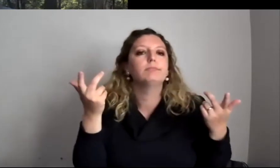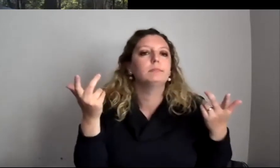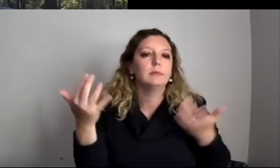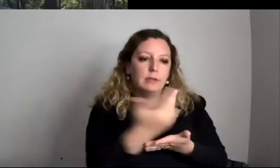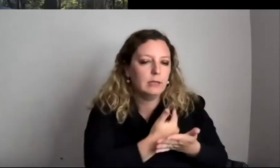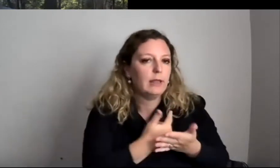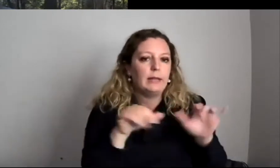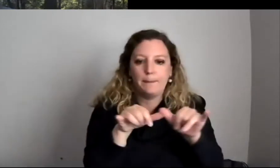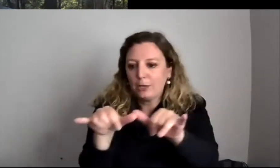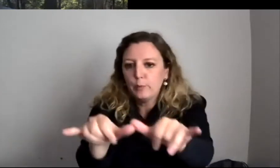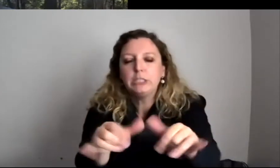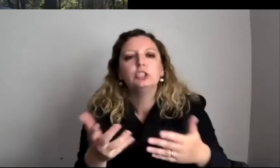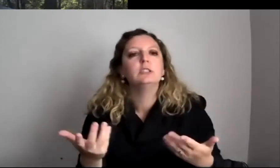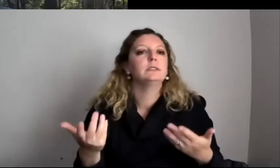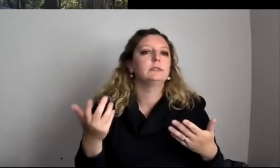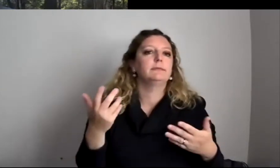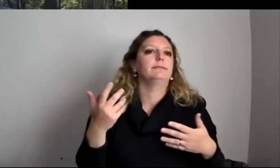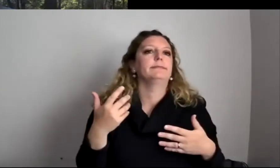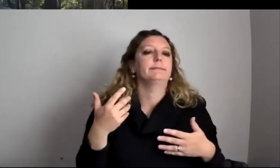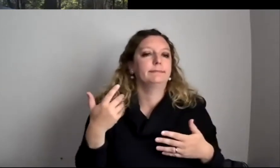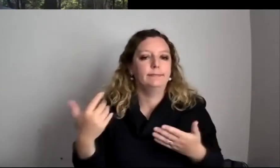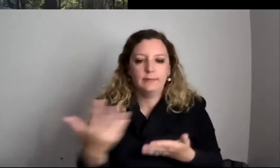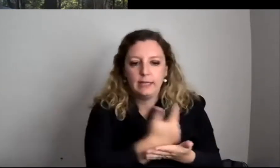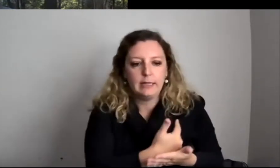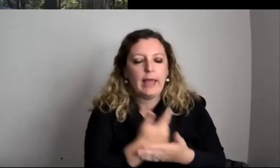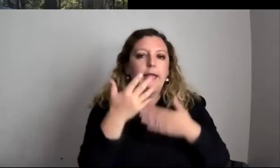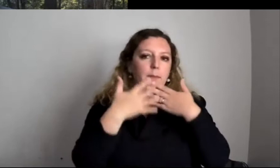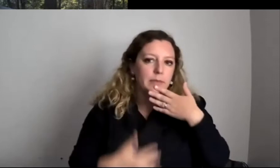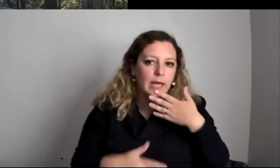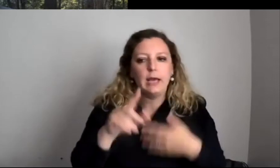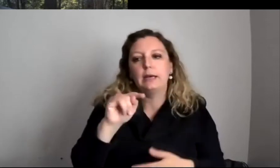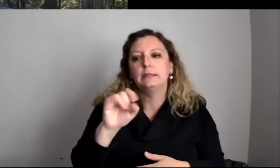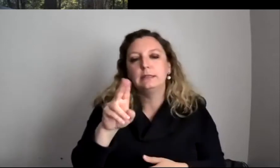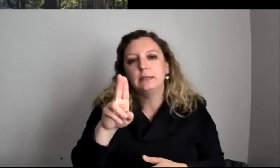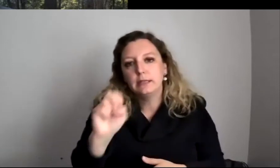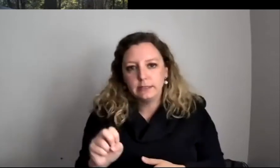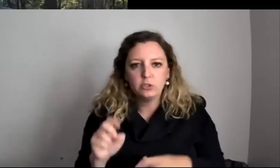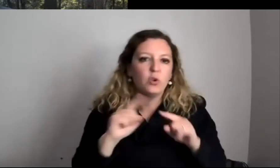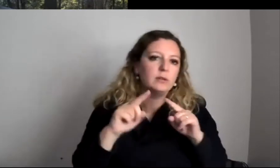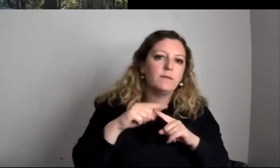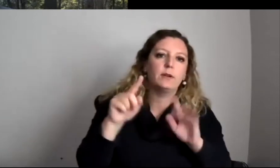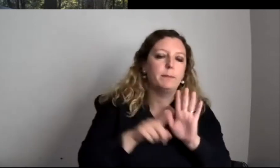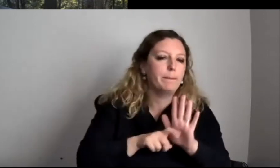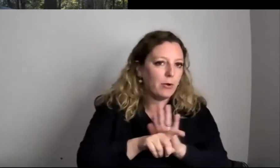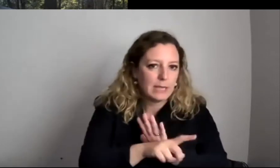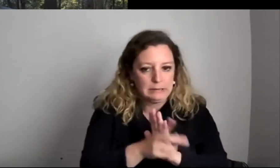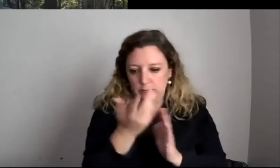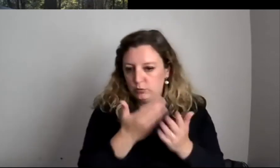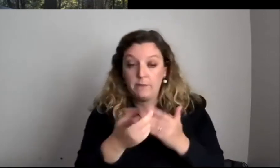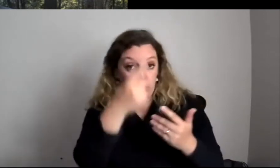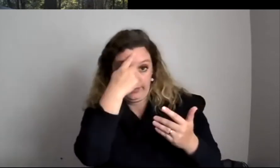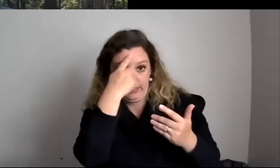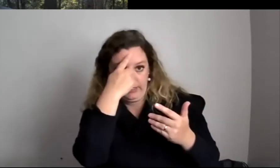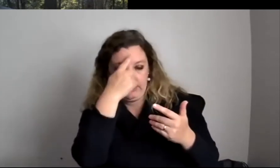morphometric measurements, we collect blood and tissue samples, endoparasites, ectoparasites, anything you can think of. We